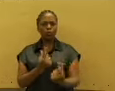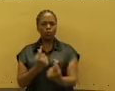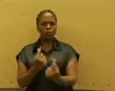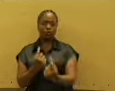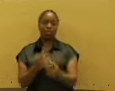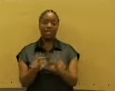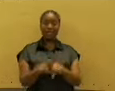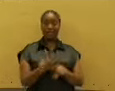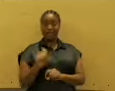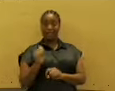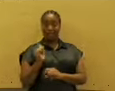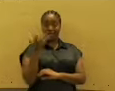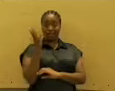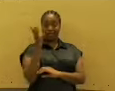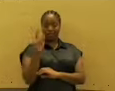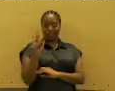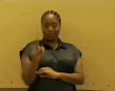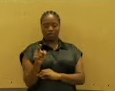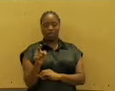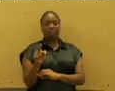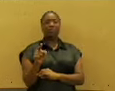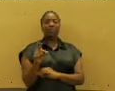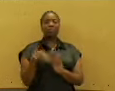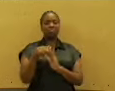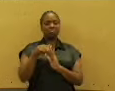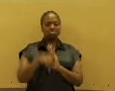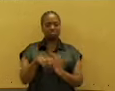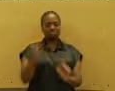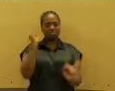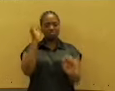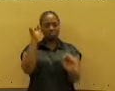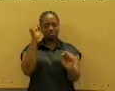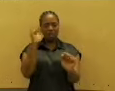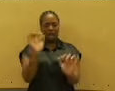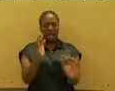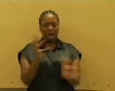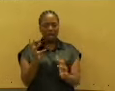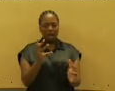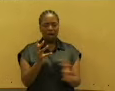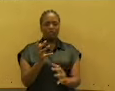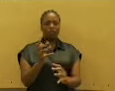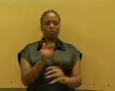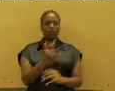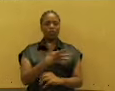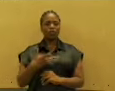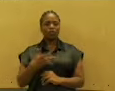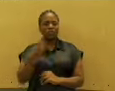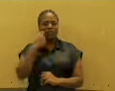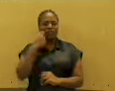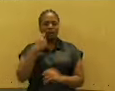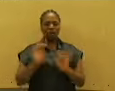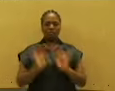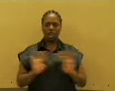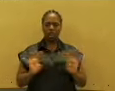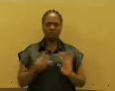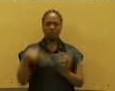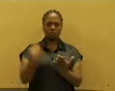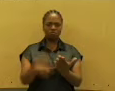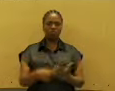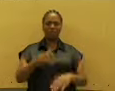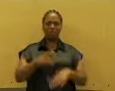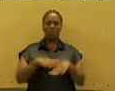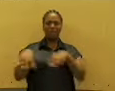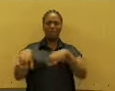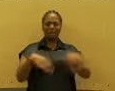spoke yesterday, who shared her insights yesterday during the SRHR panel, and quite a few other activities